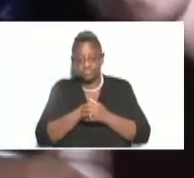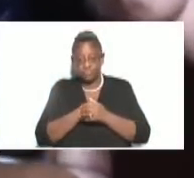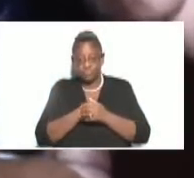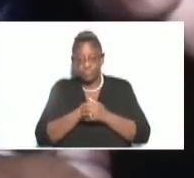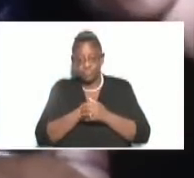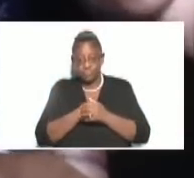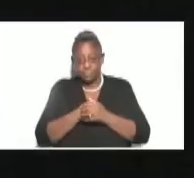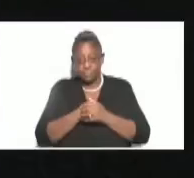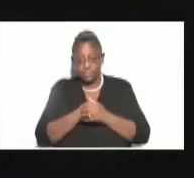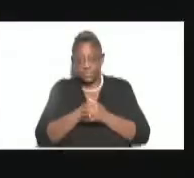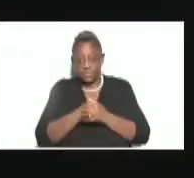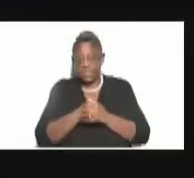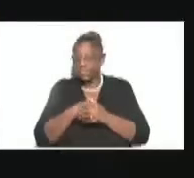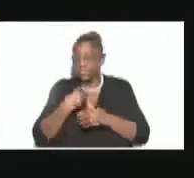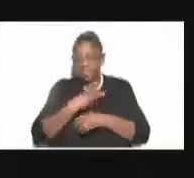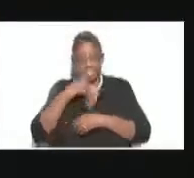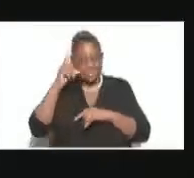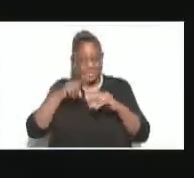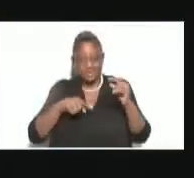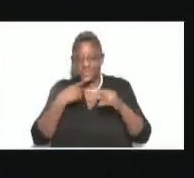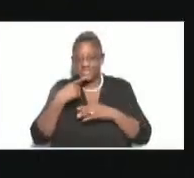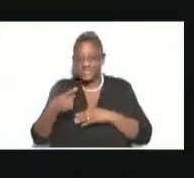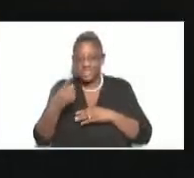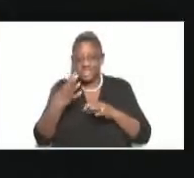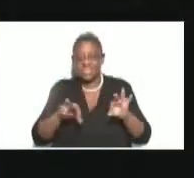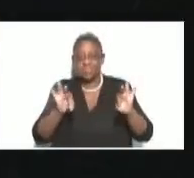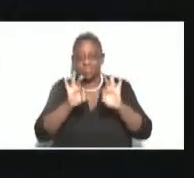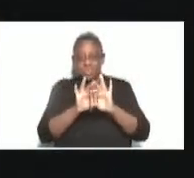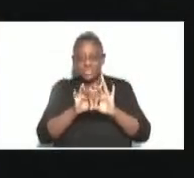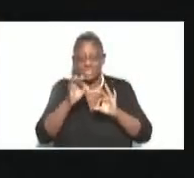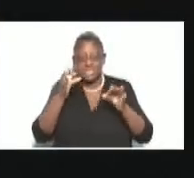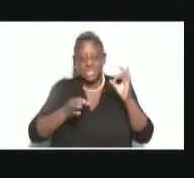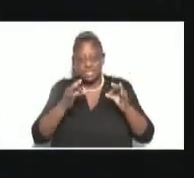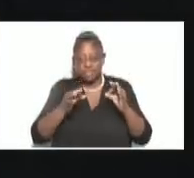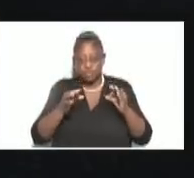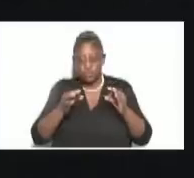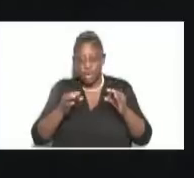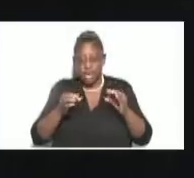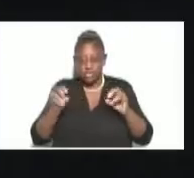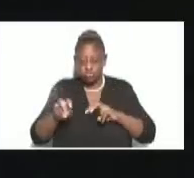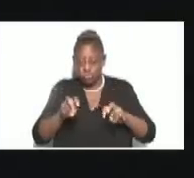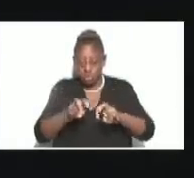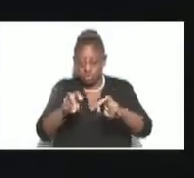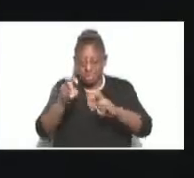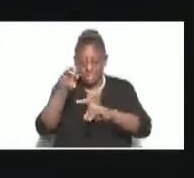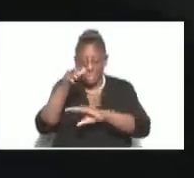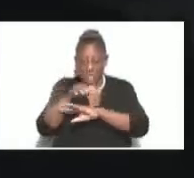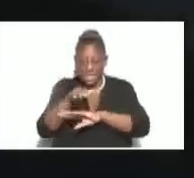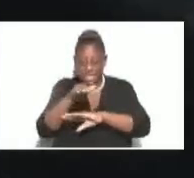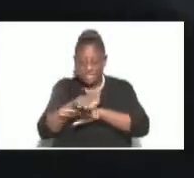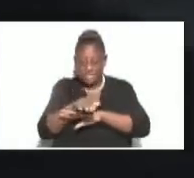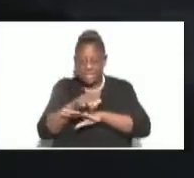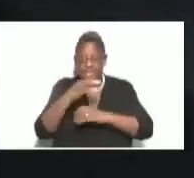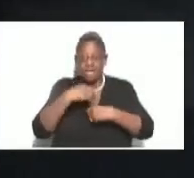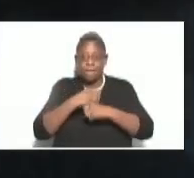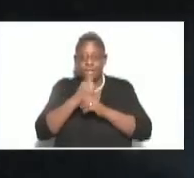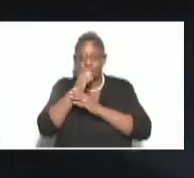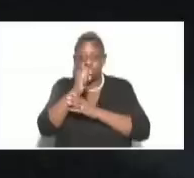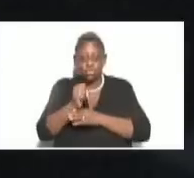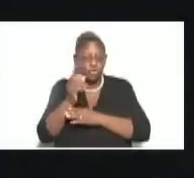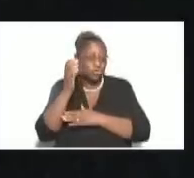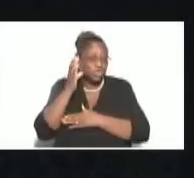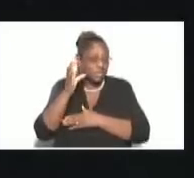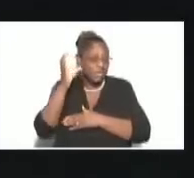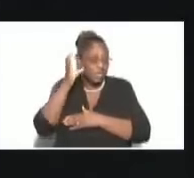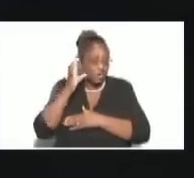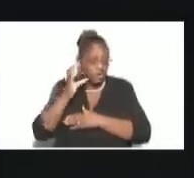regulation. We cannot emphasize that when persons are traveling at the night to ensure that you are adhering to